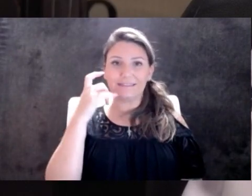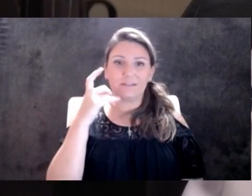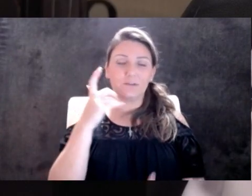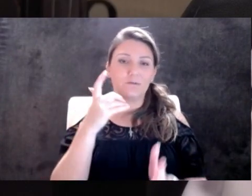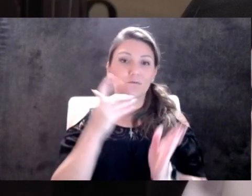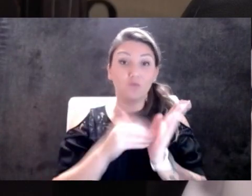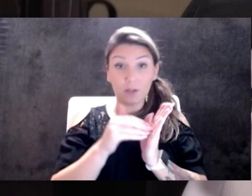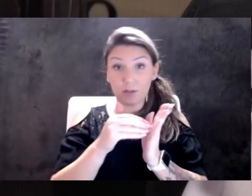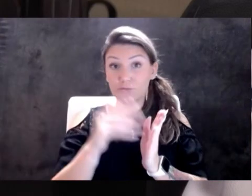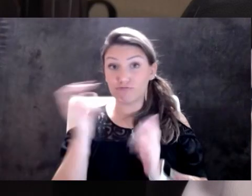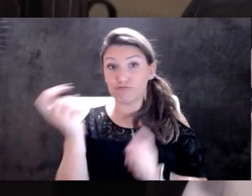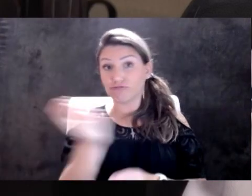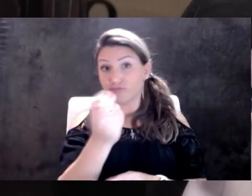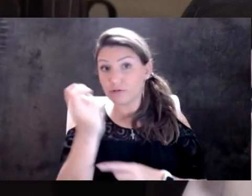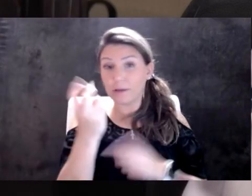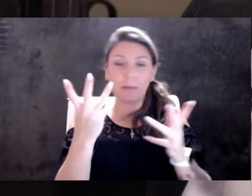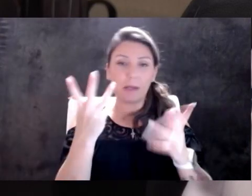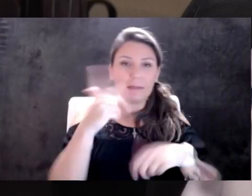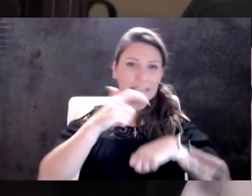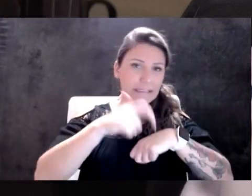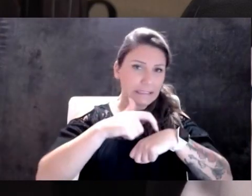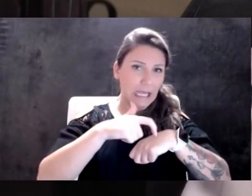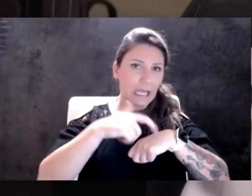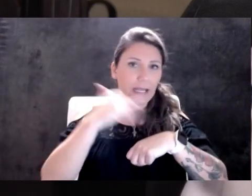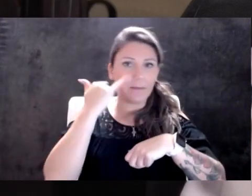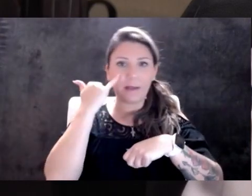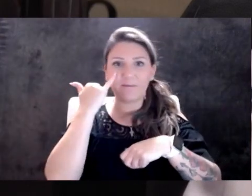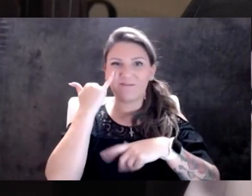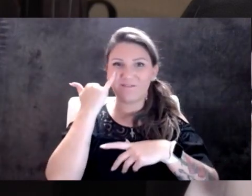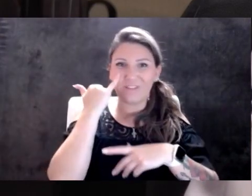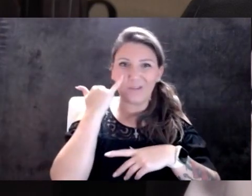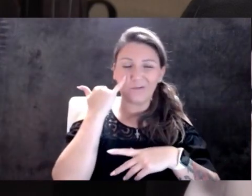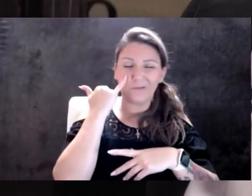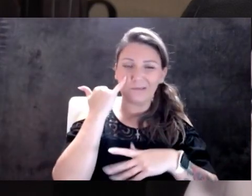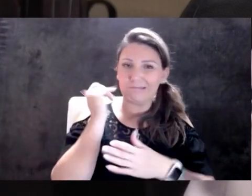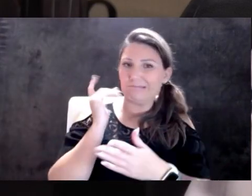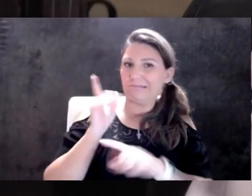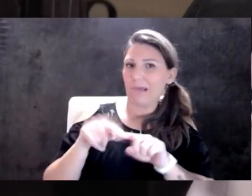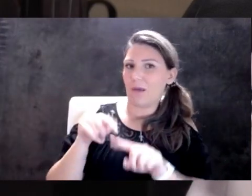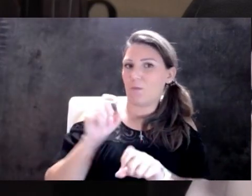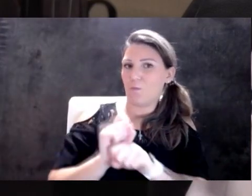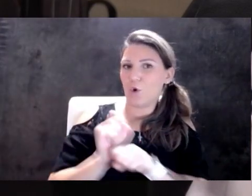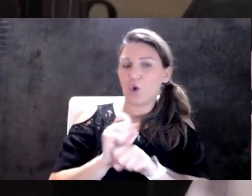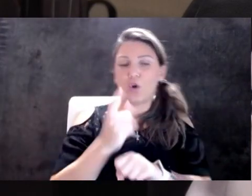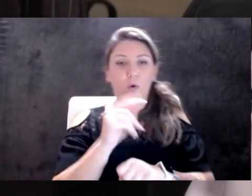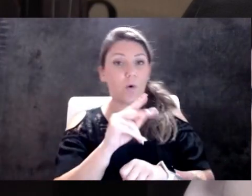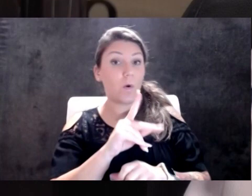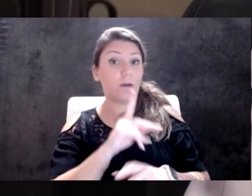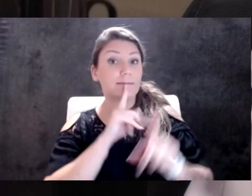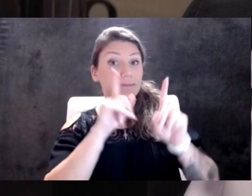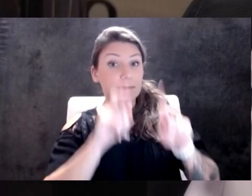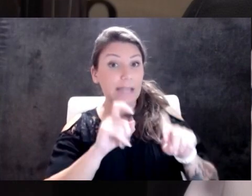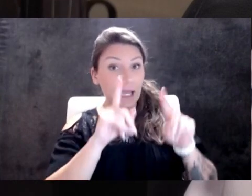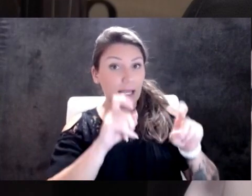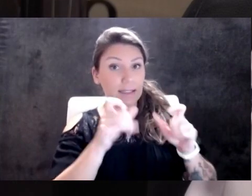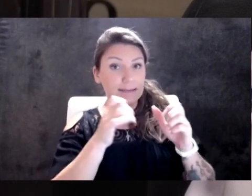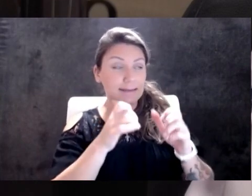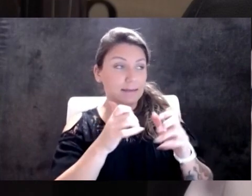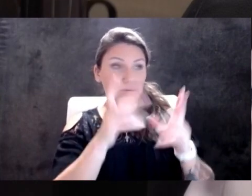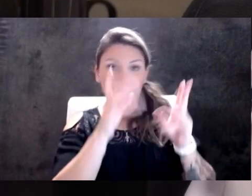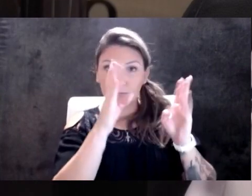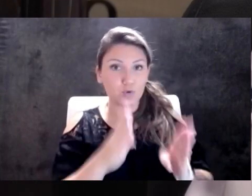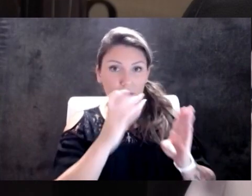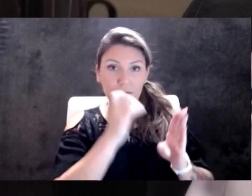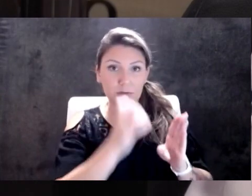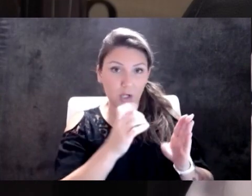for time spent if it was labor intensive to do many tests that a person wouldn't have to do if